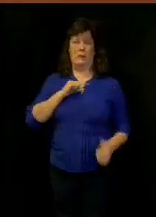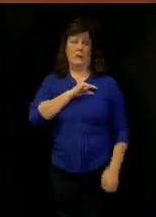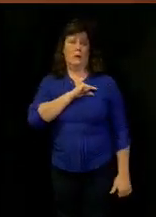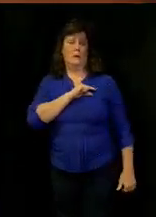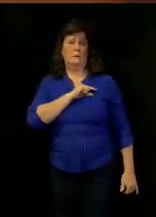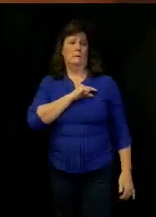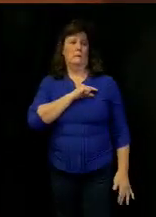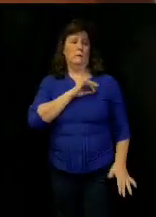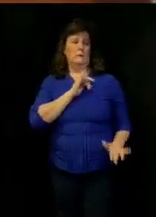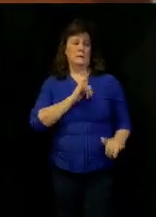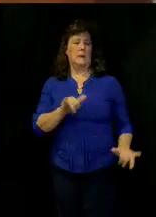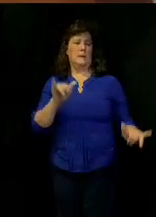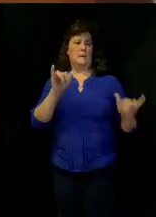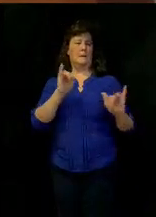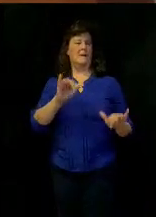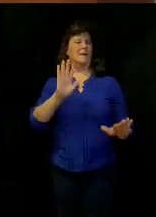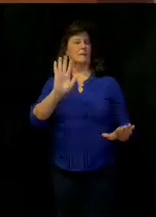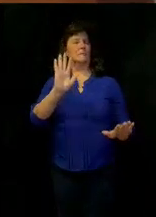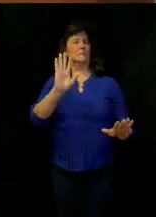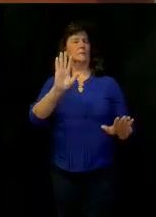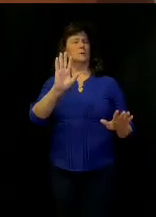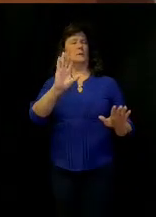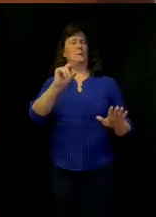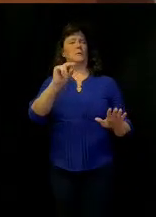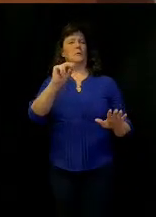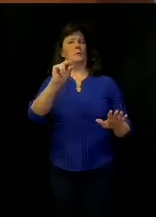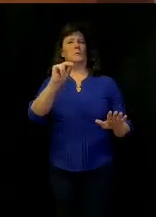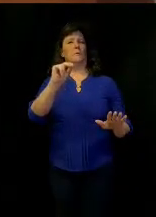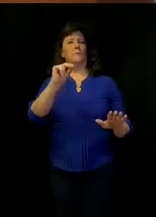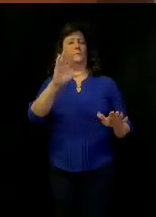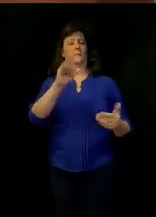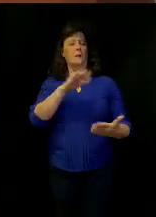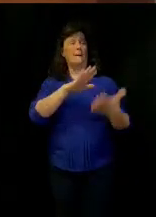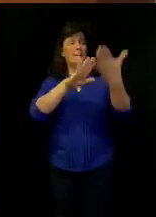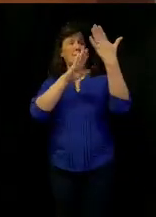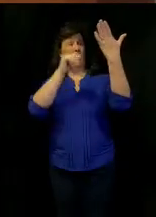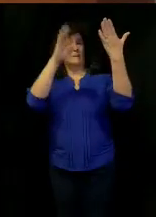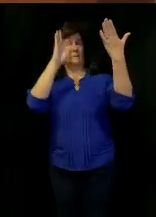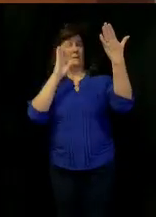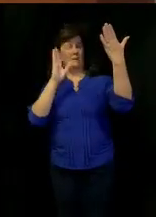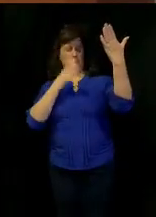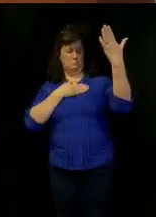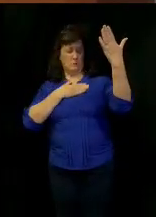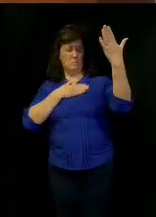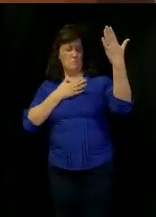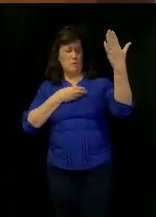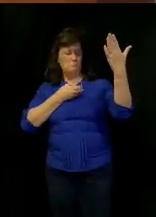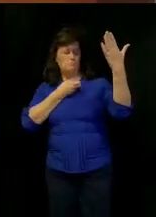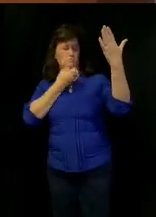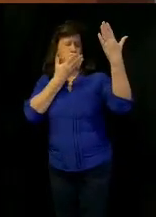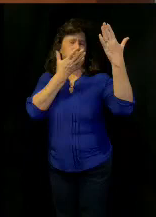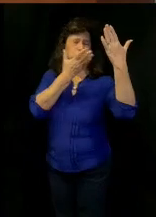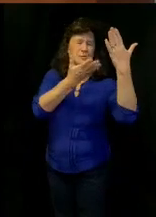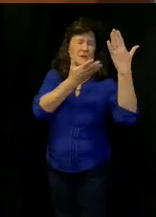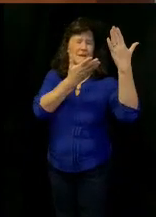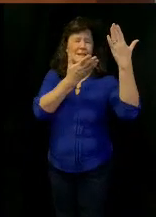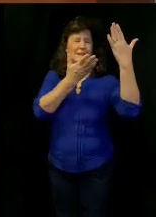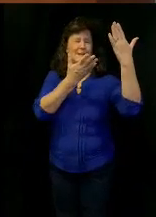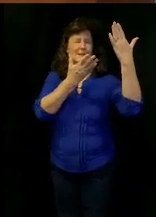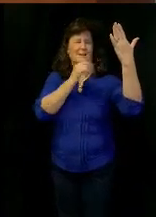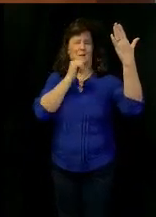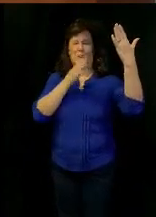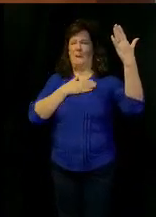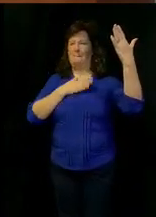this. Hold on. I get it. Go before the Father. Listen, confess that thing. Get it out in the open. And listen here, let's move